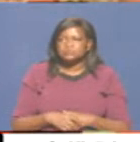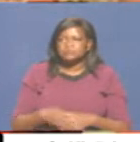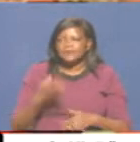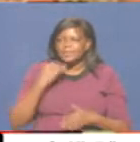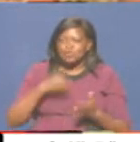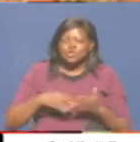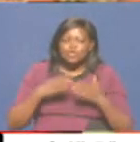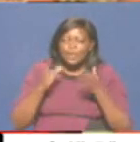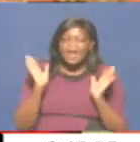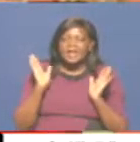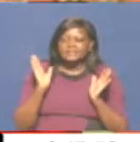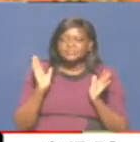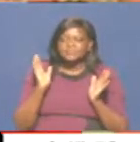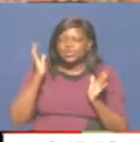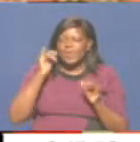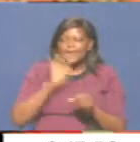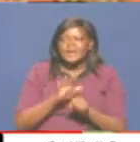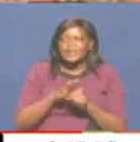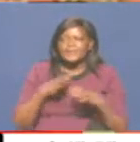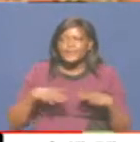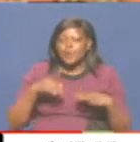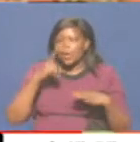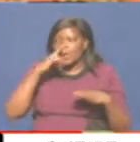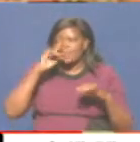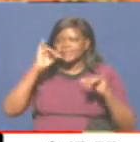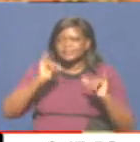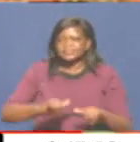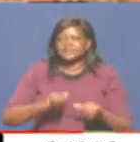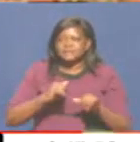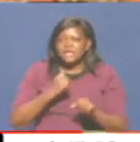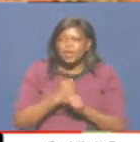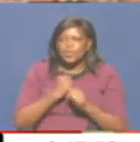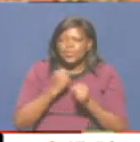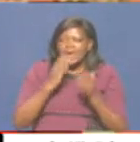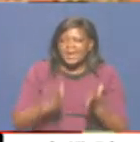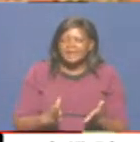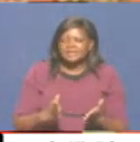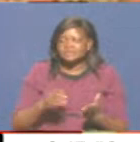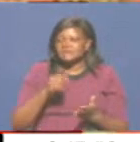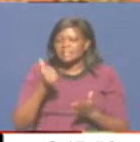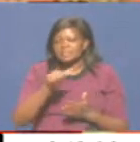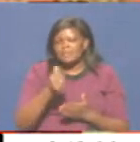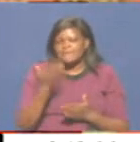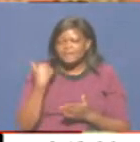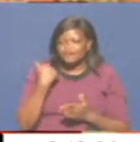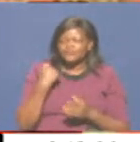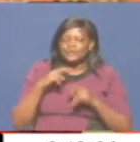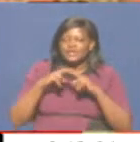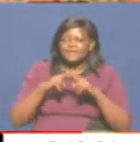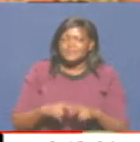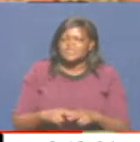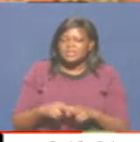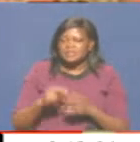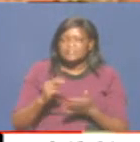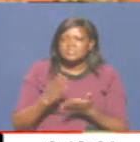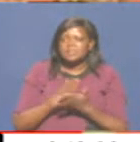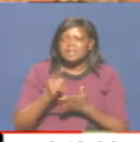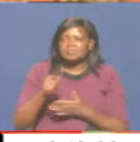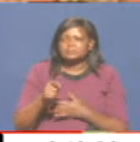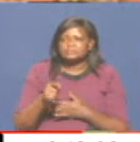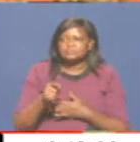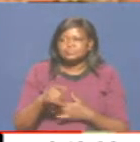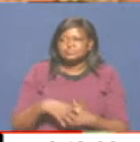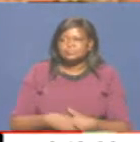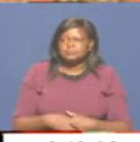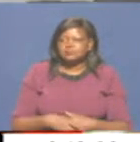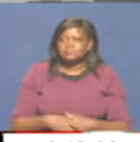kwani wengi wetu wako nyumbani, wafanyikazi wale wengine walikuwa wanategemea hiyo sekta.